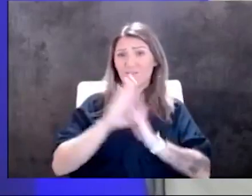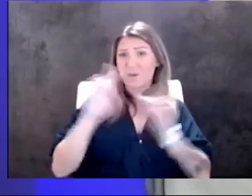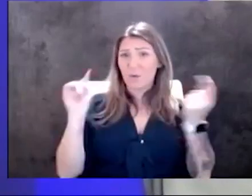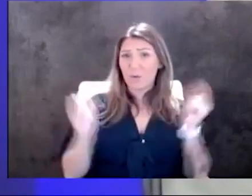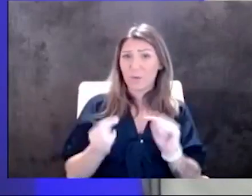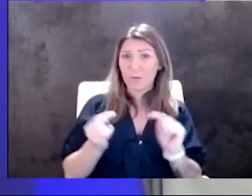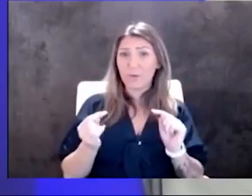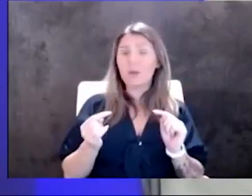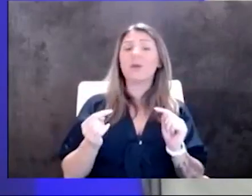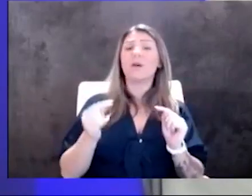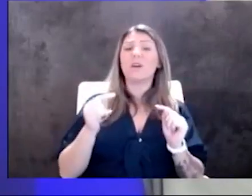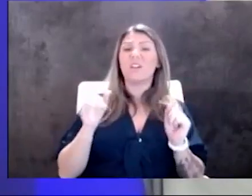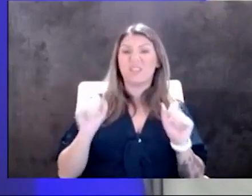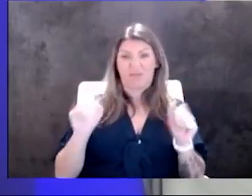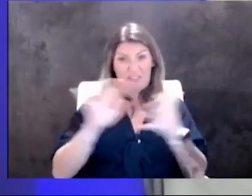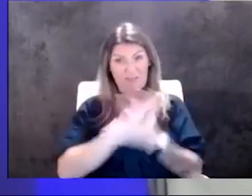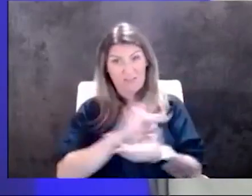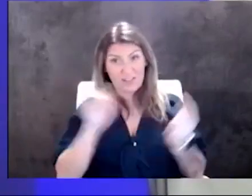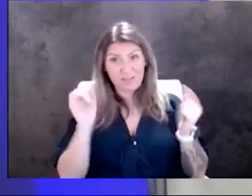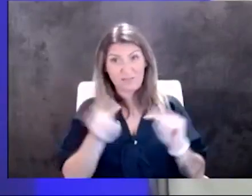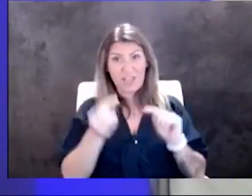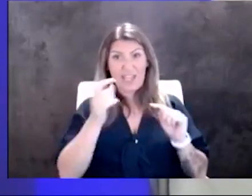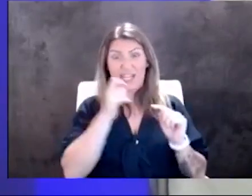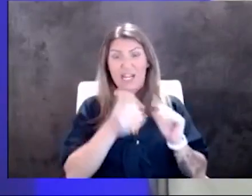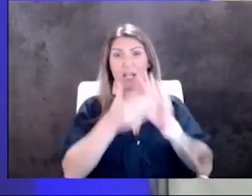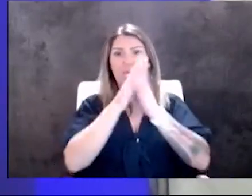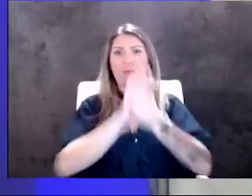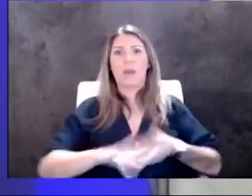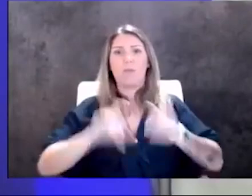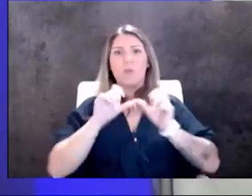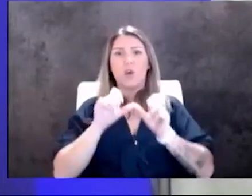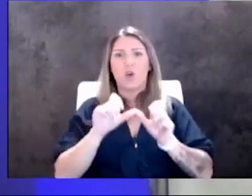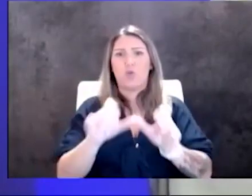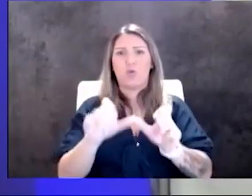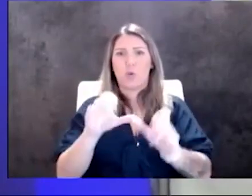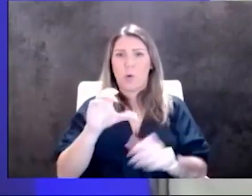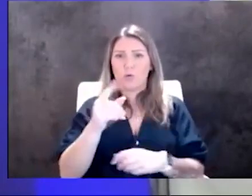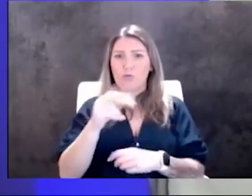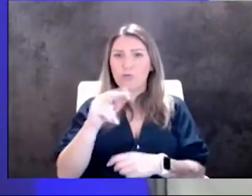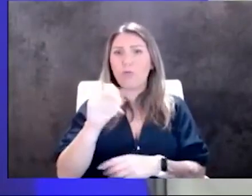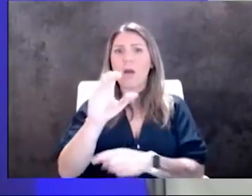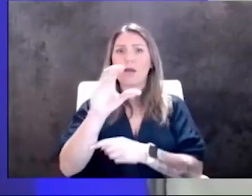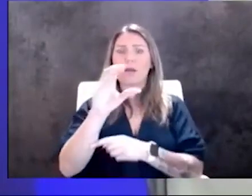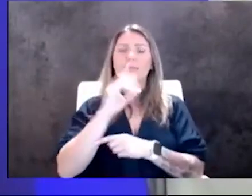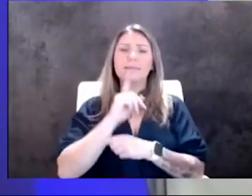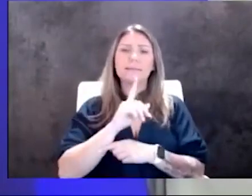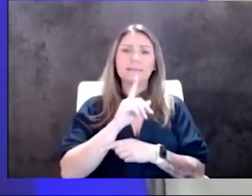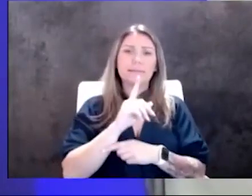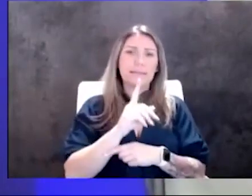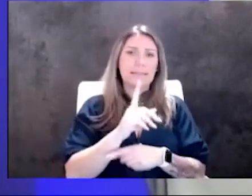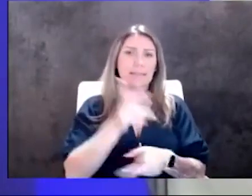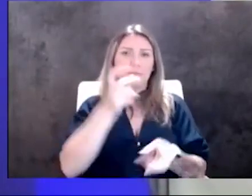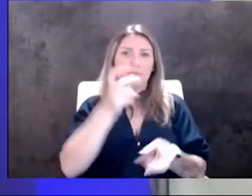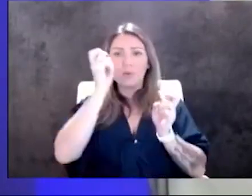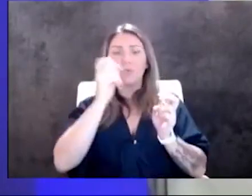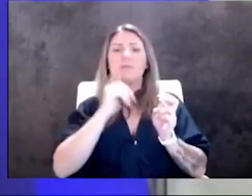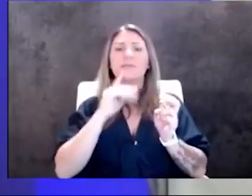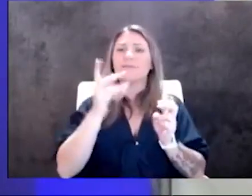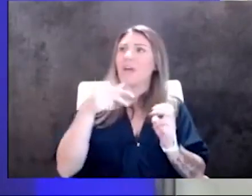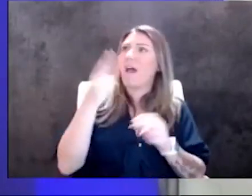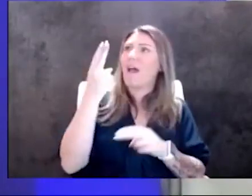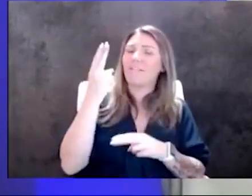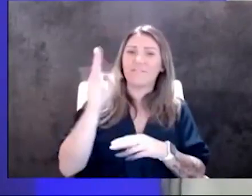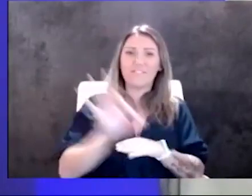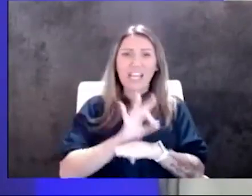can cause pain, you don't drop into kind of that chronic, severe, debilitating pain. People that already have a high level of function, say if they have something very common,